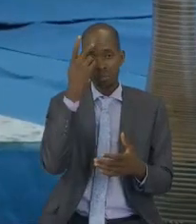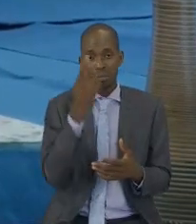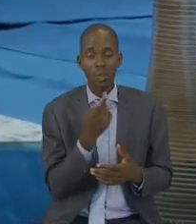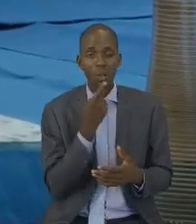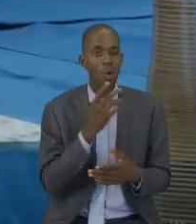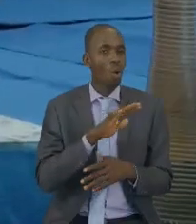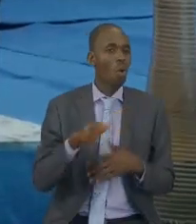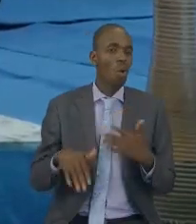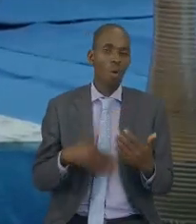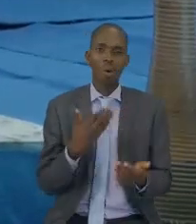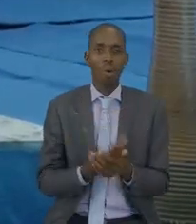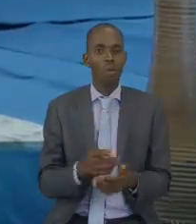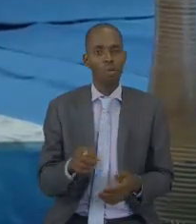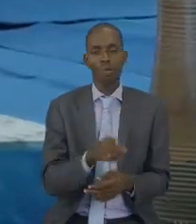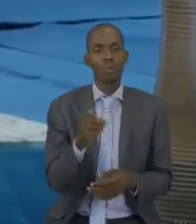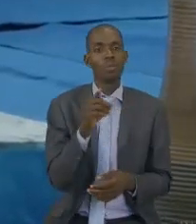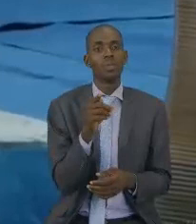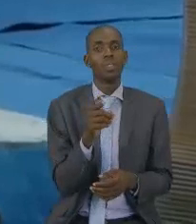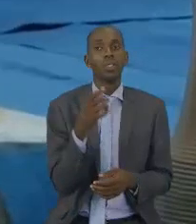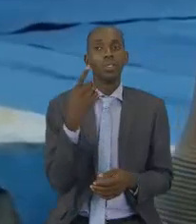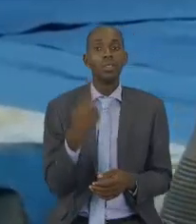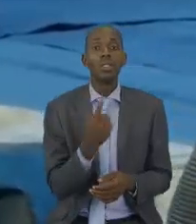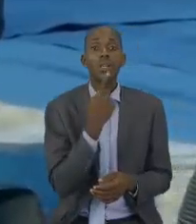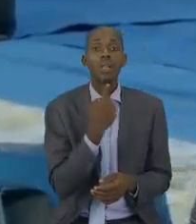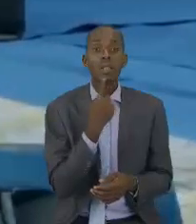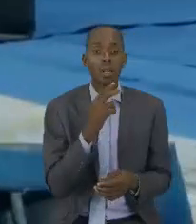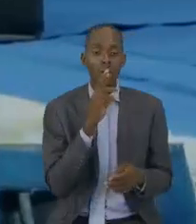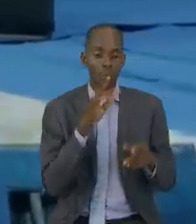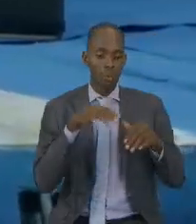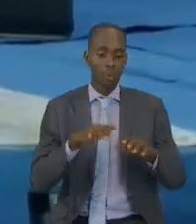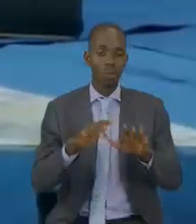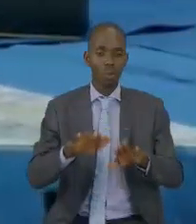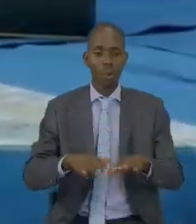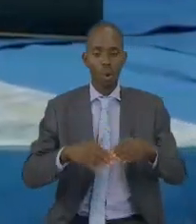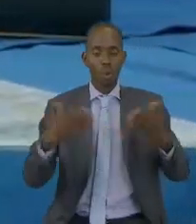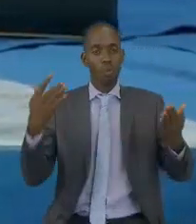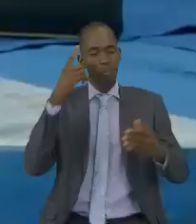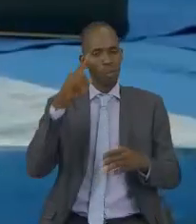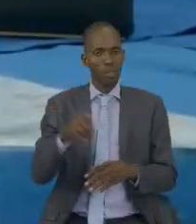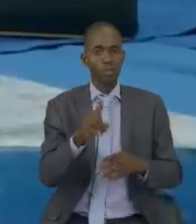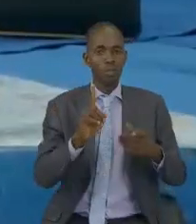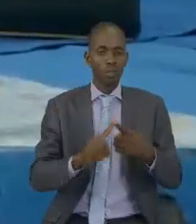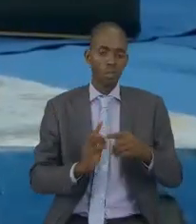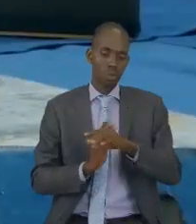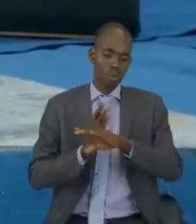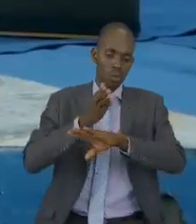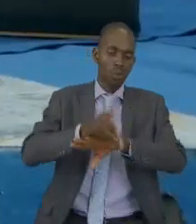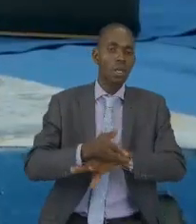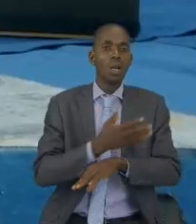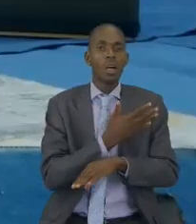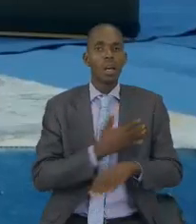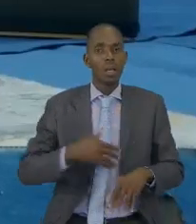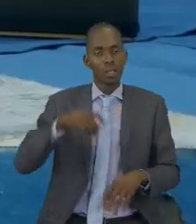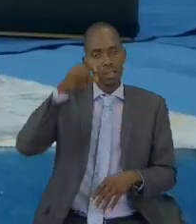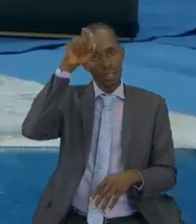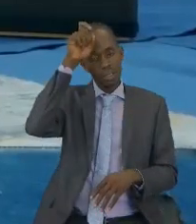of them, the Red Sea opened for them to cross over. And Pharaoh and